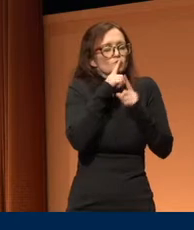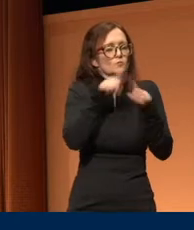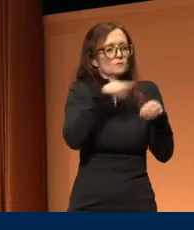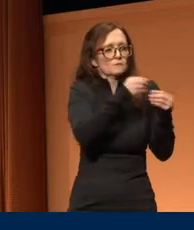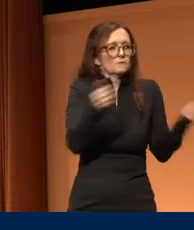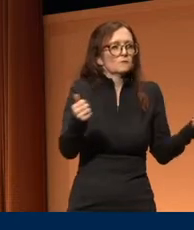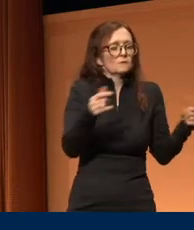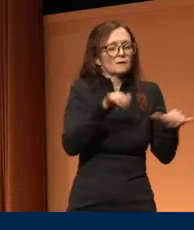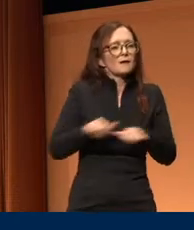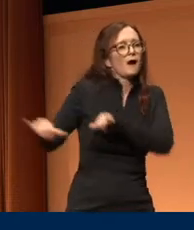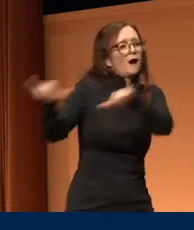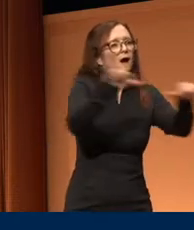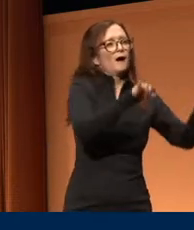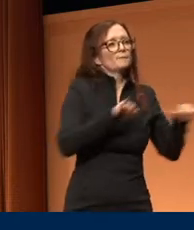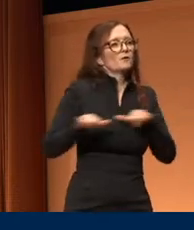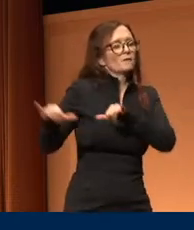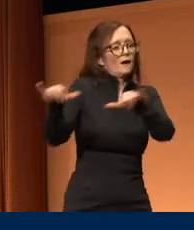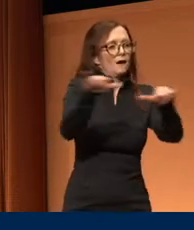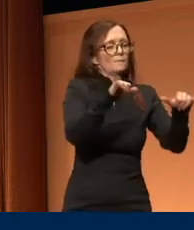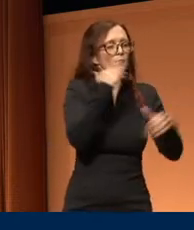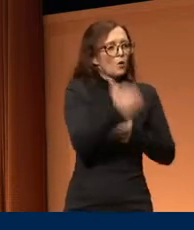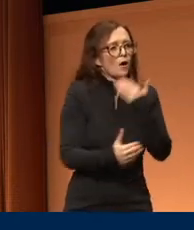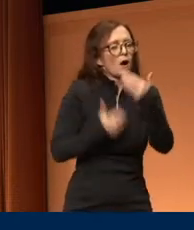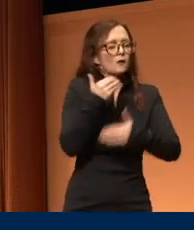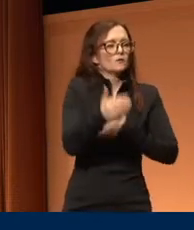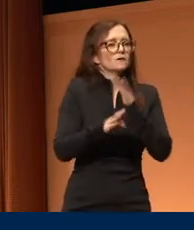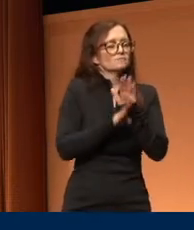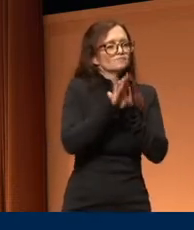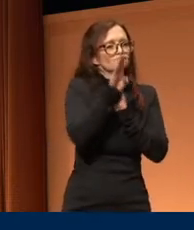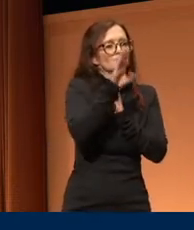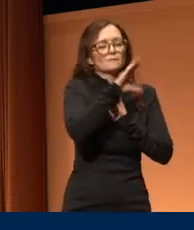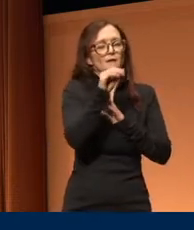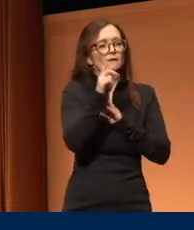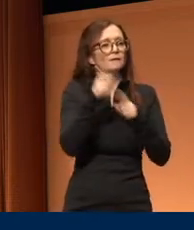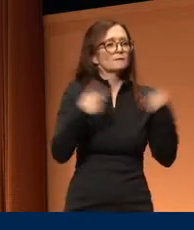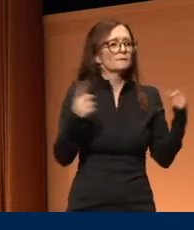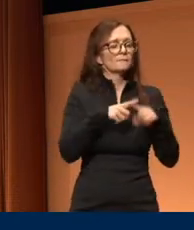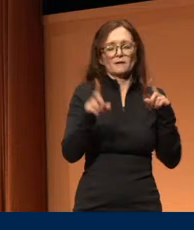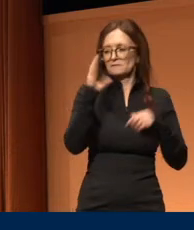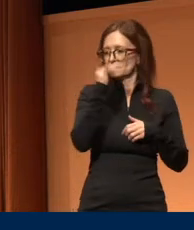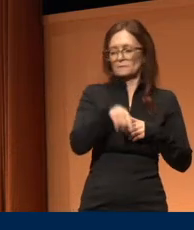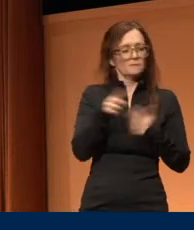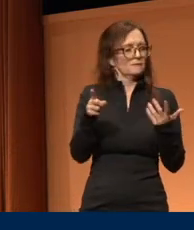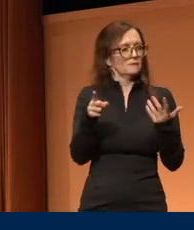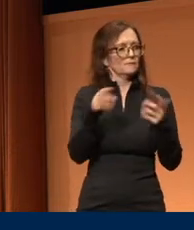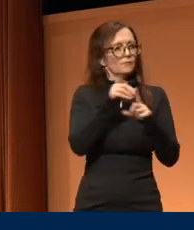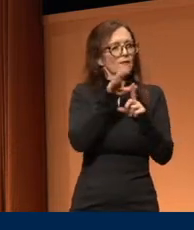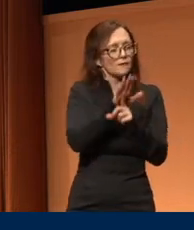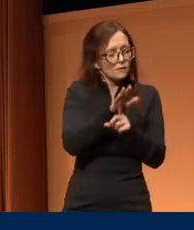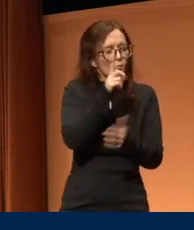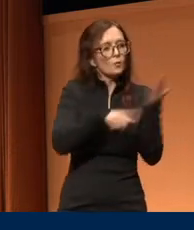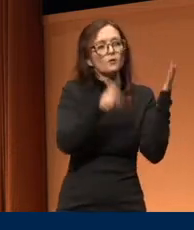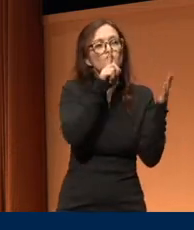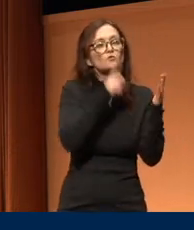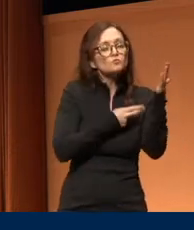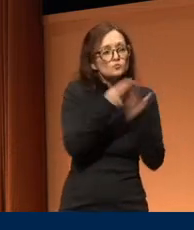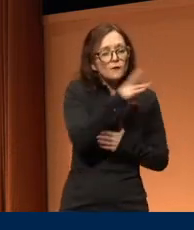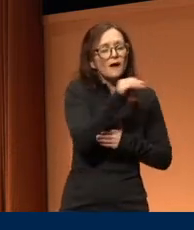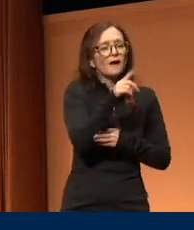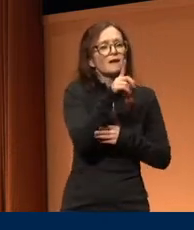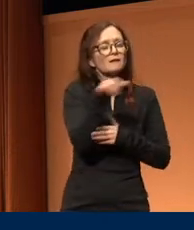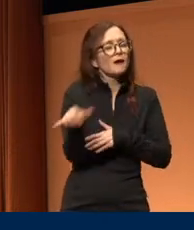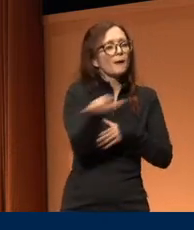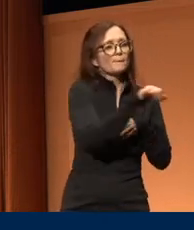figuring out common solutions to common problems. But conversely, it seems to me that it is their orientation towards truth and their common goal